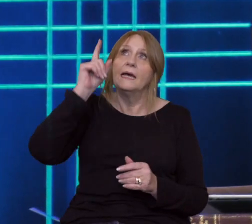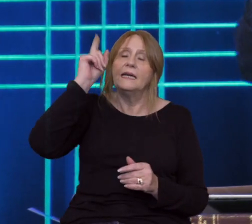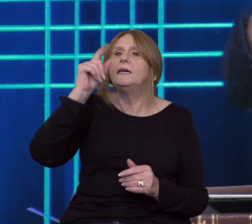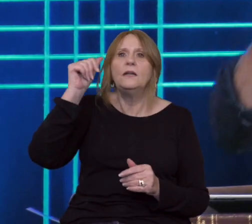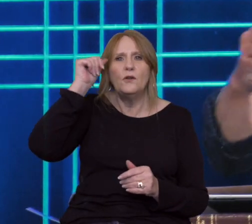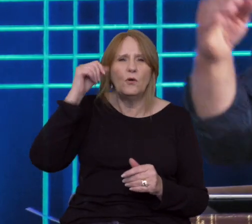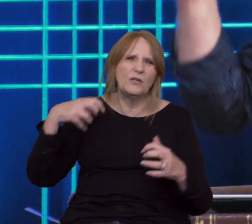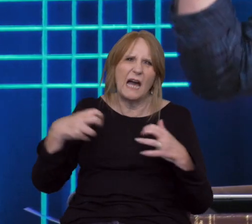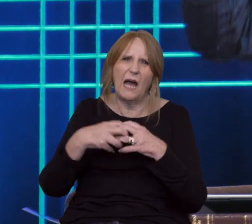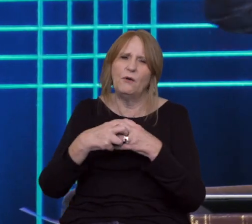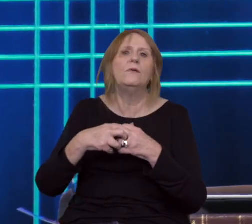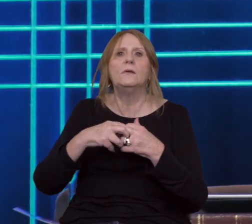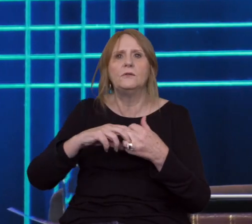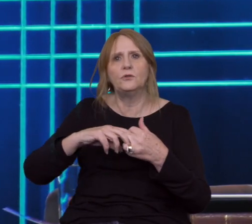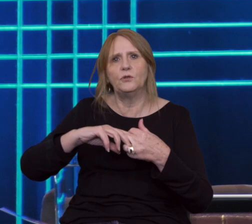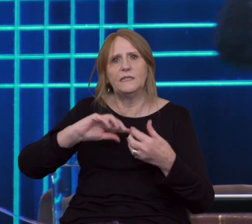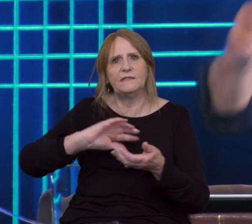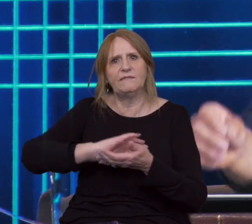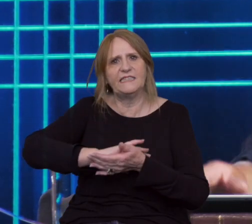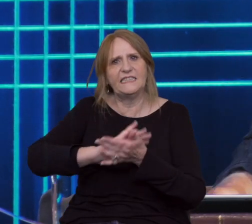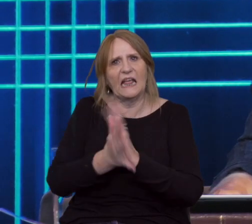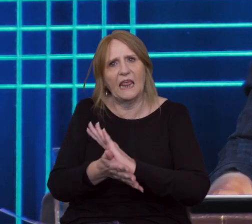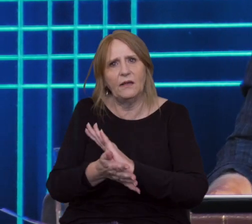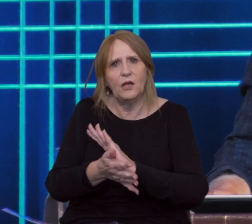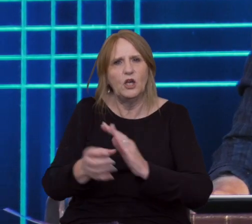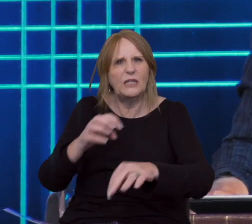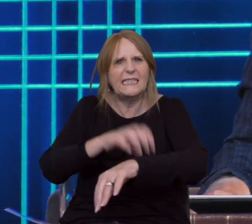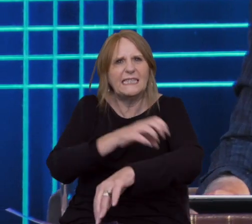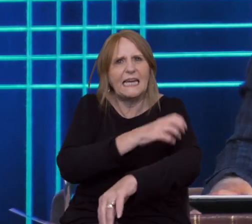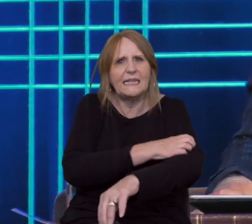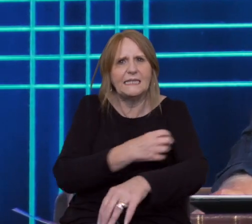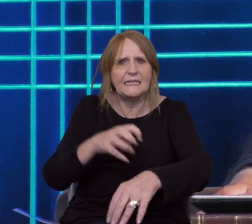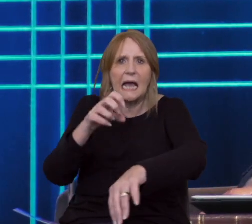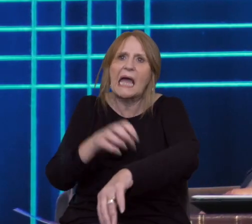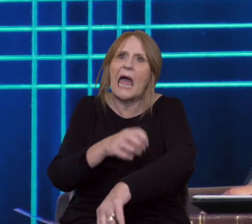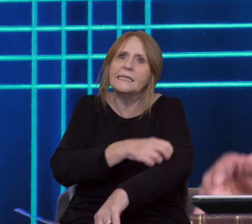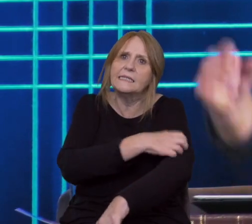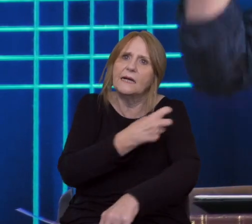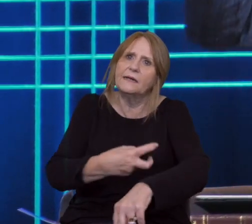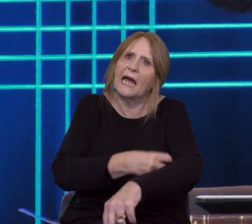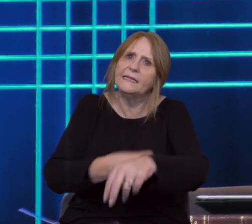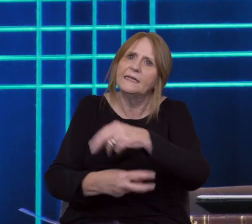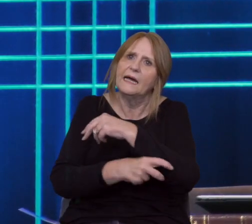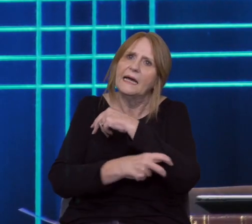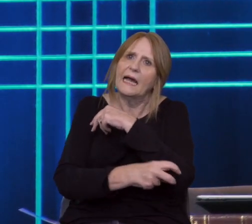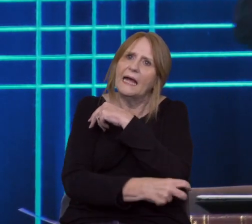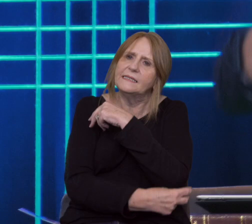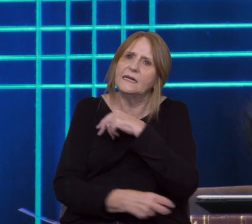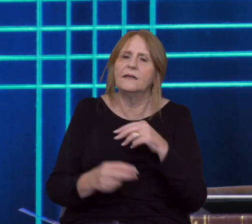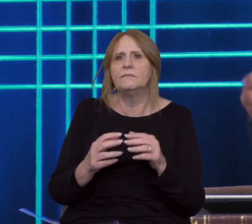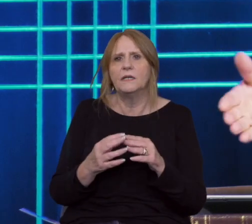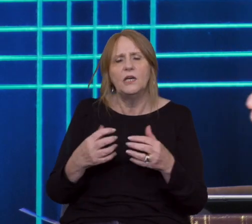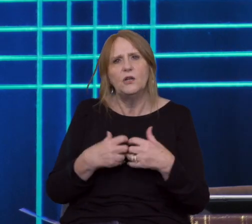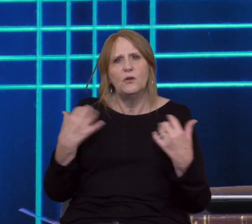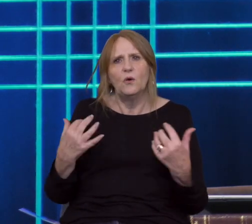cancers. And He knows how well to take out those enemies that would stand against you and speak against you. He knows how well to move